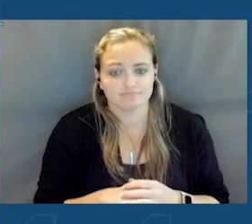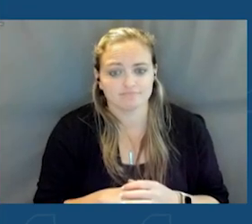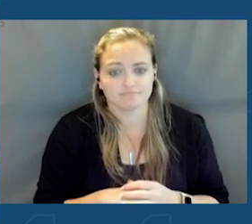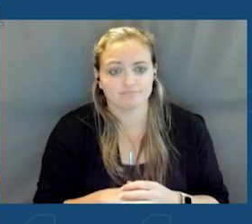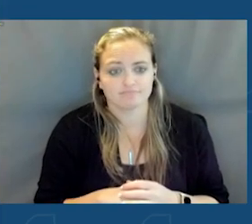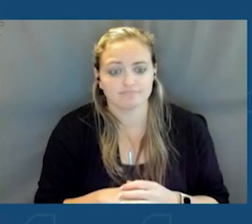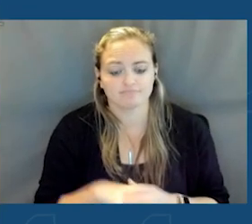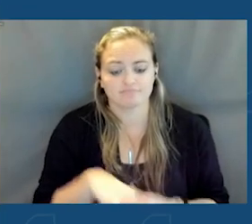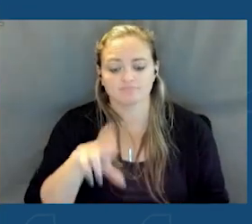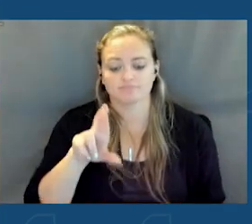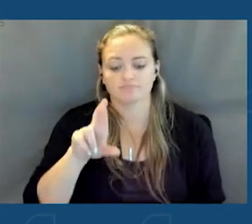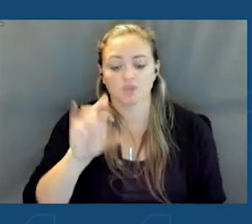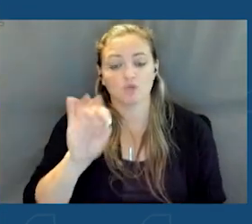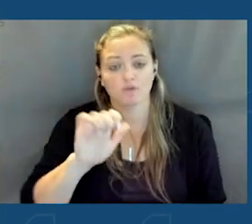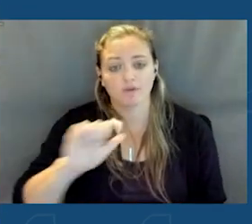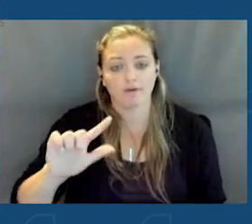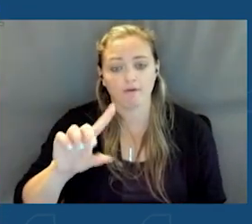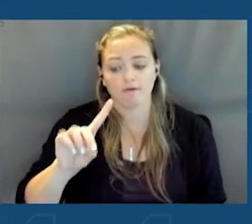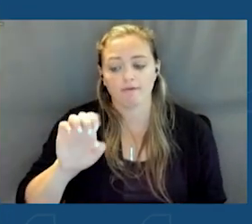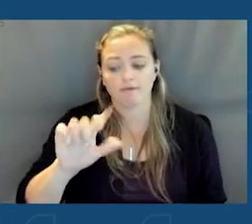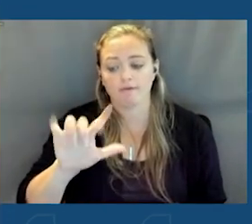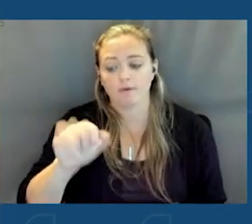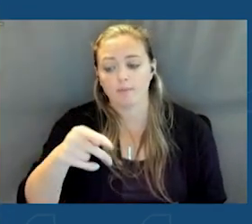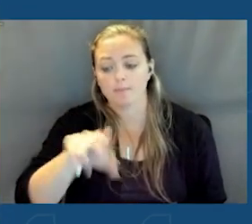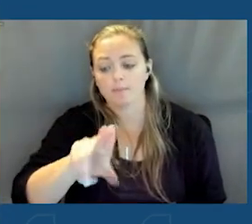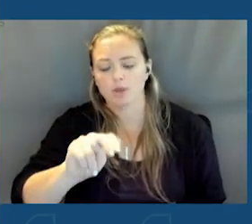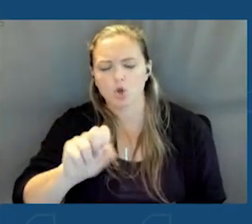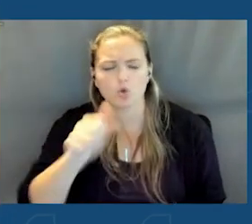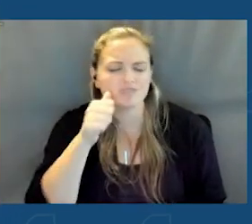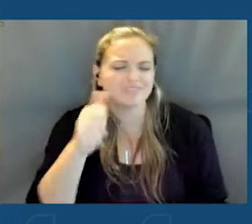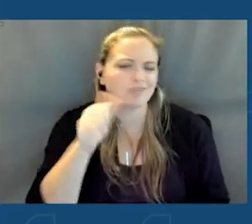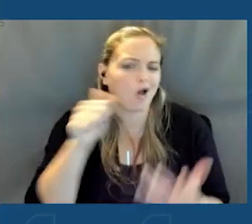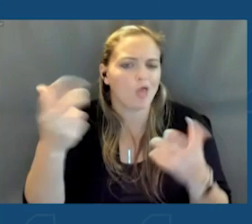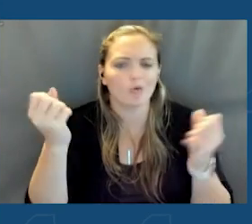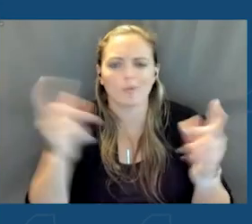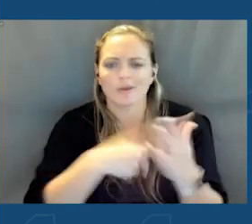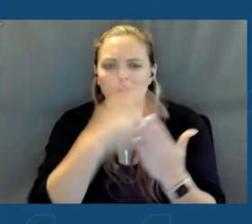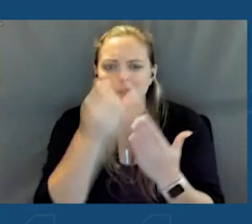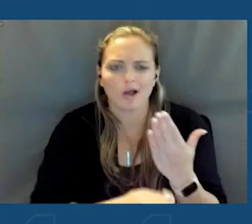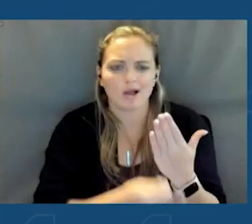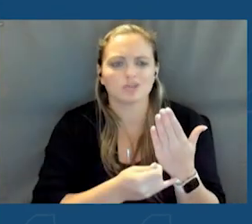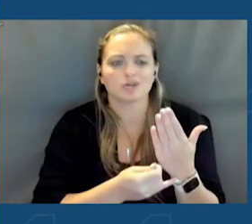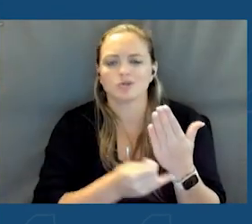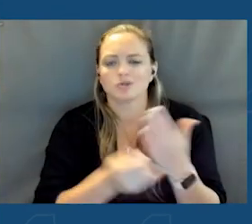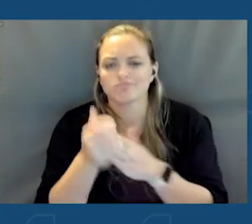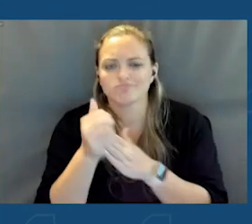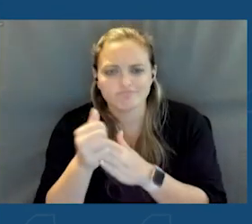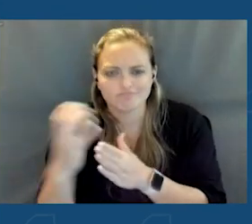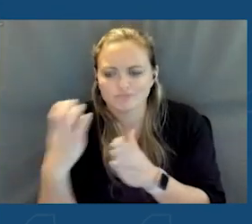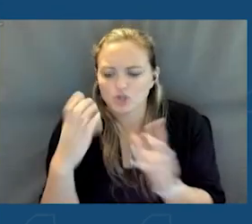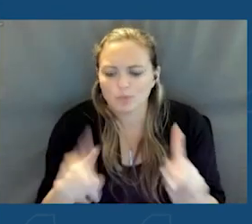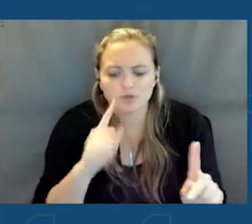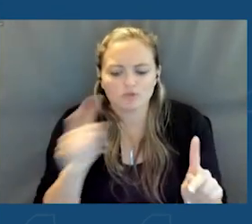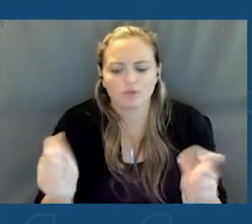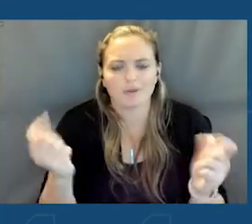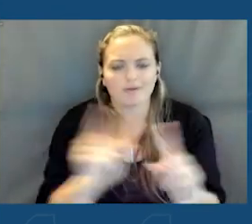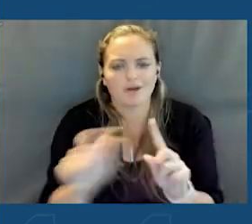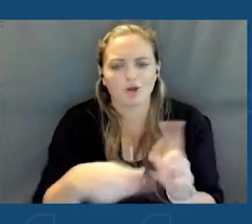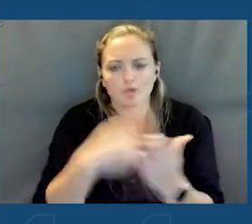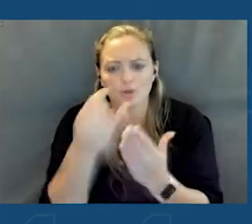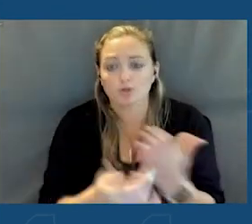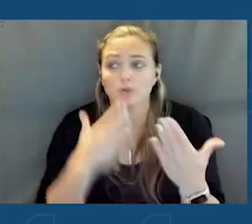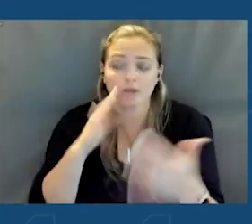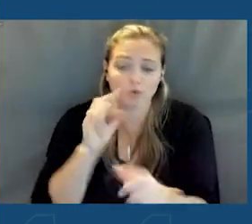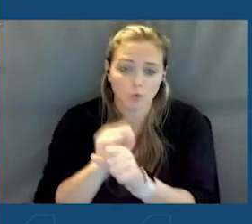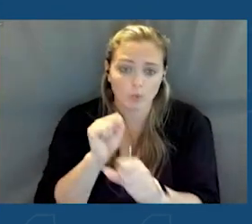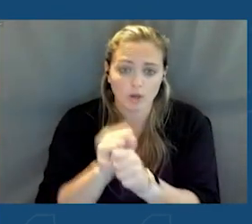Rafael DePino, another leader. We've seen him in many other projects, the chairman of Ferrovial, and I want to thank him for his work with Terminal 1 as well. Also,